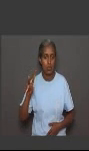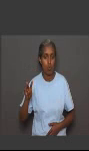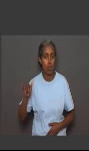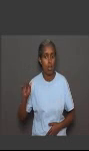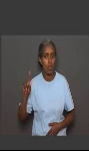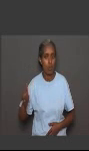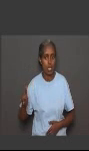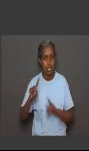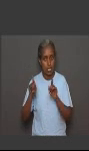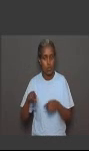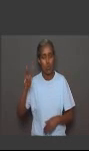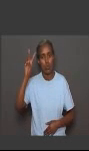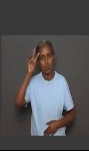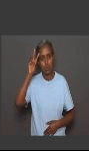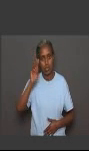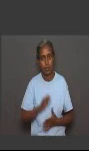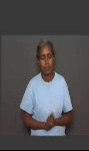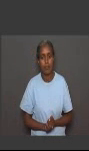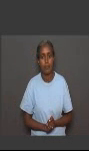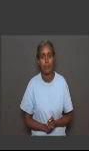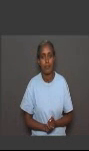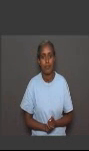minus y1 the whole square.